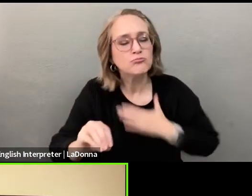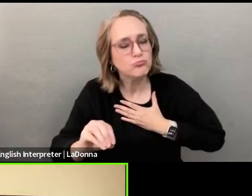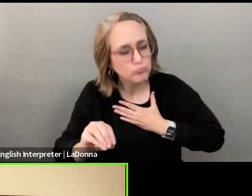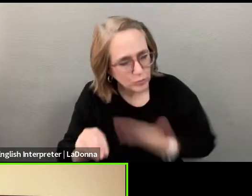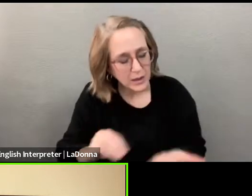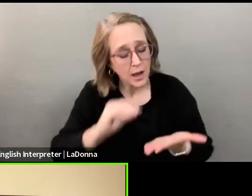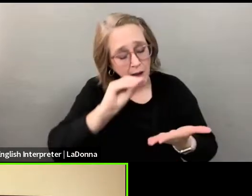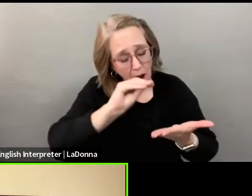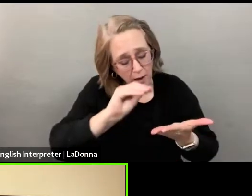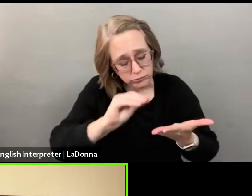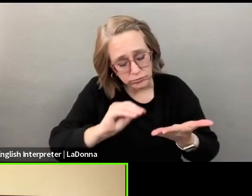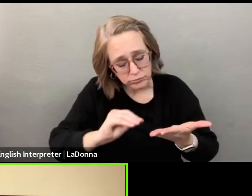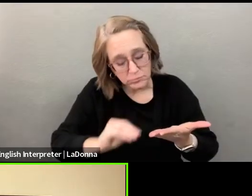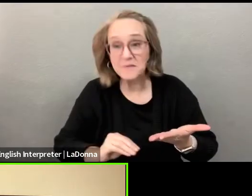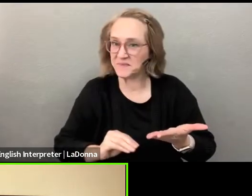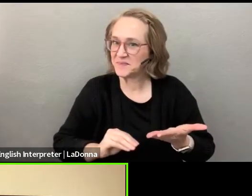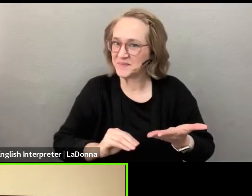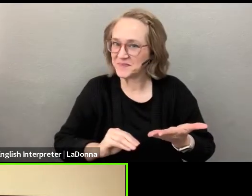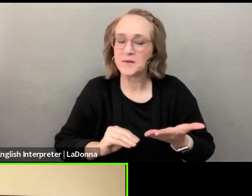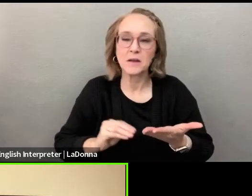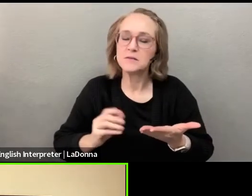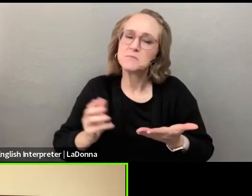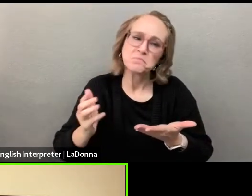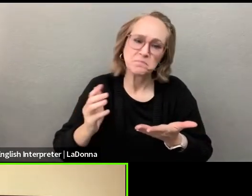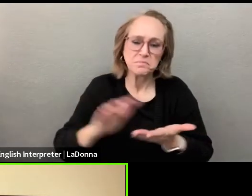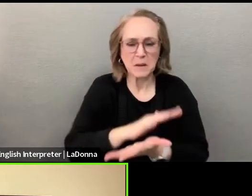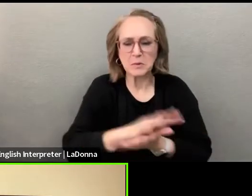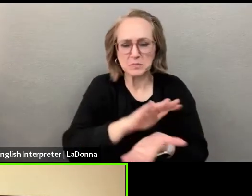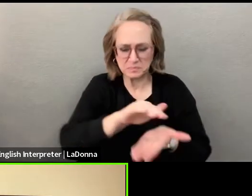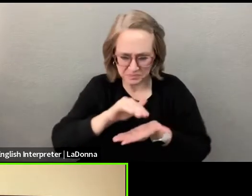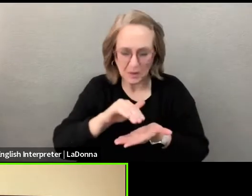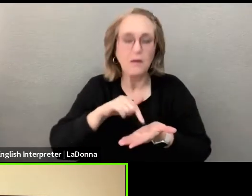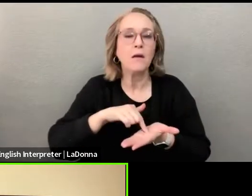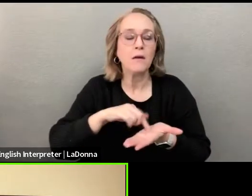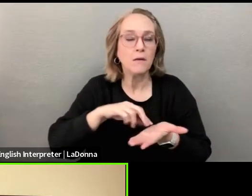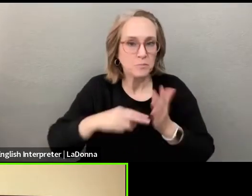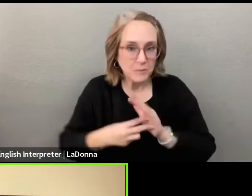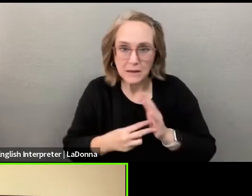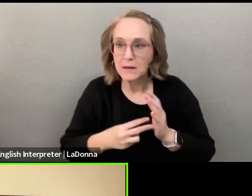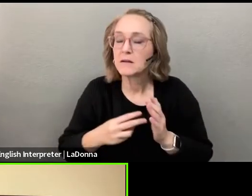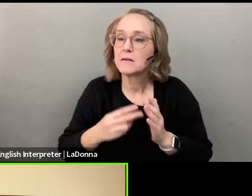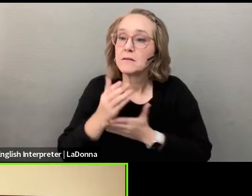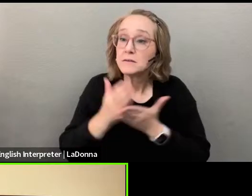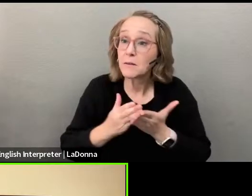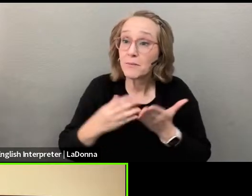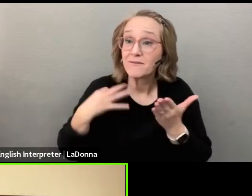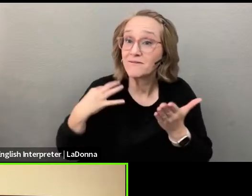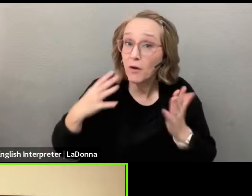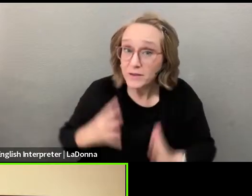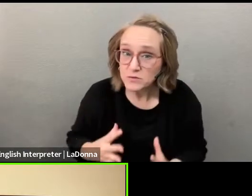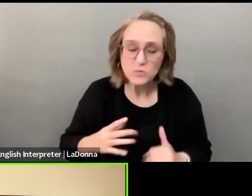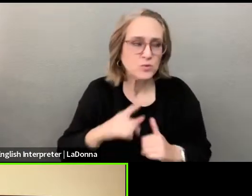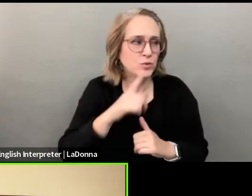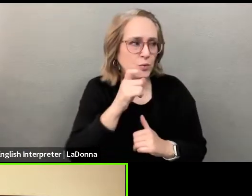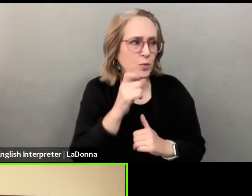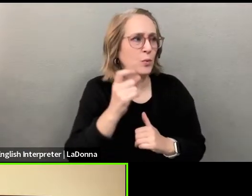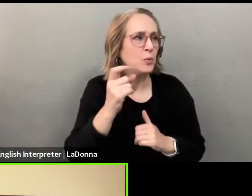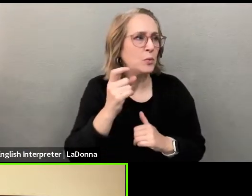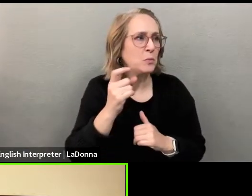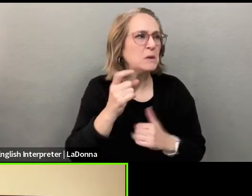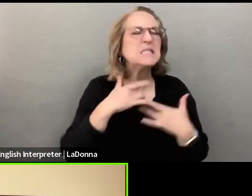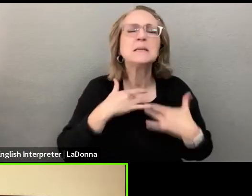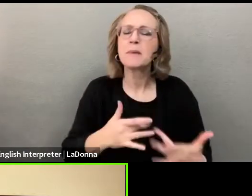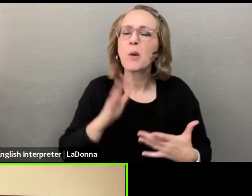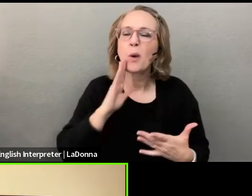it out, and we received some volunteers that I don't think we would have reached before.